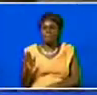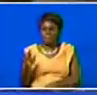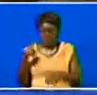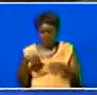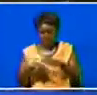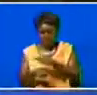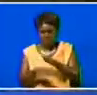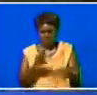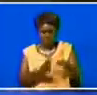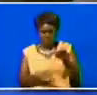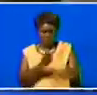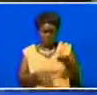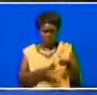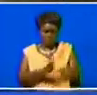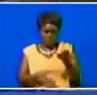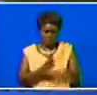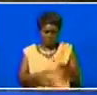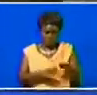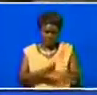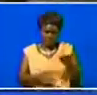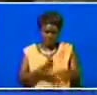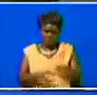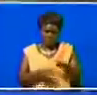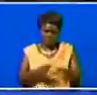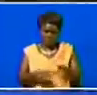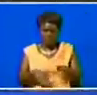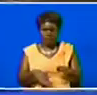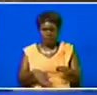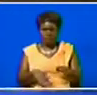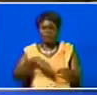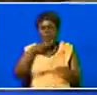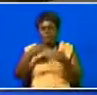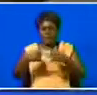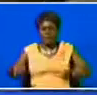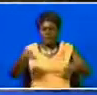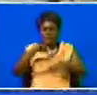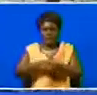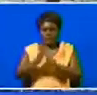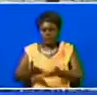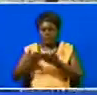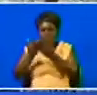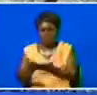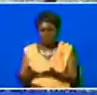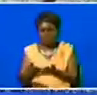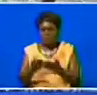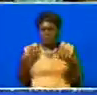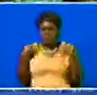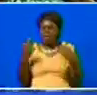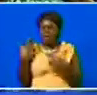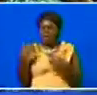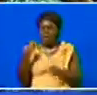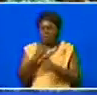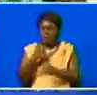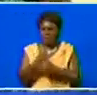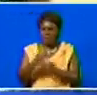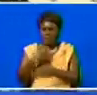Inside are tailors putting a thread on textile to meet stipulated deadlines for delivery. Their merchandise is handmade, soon